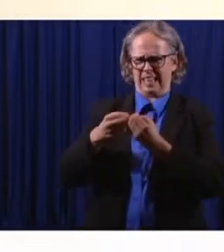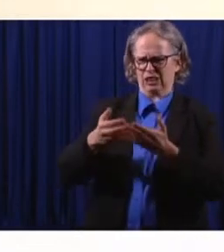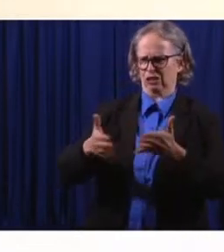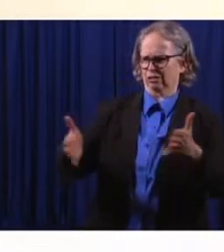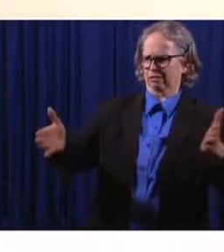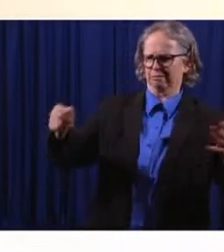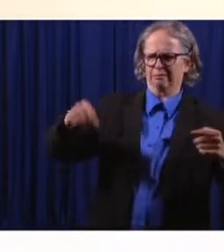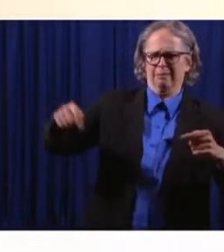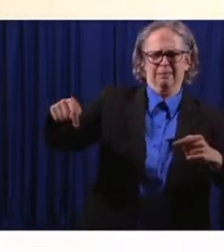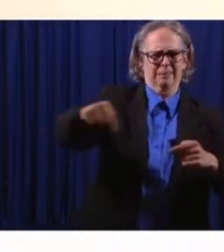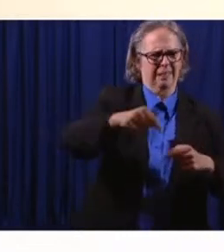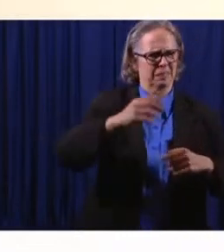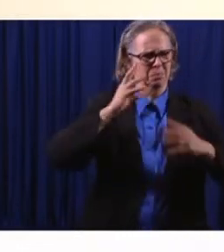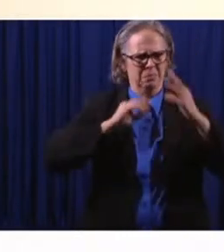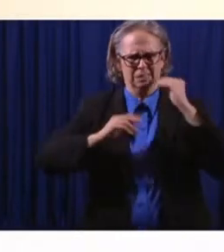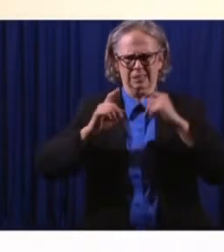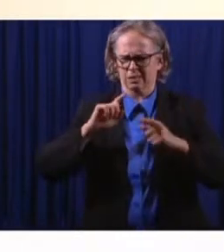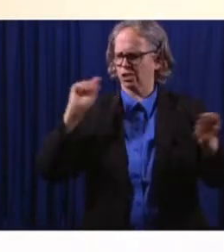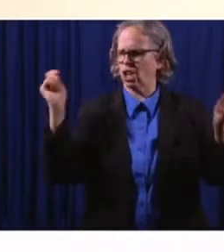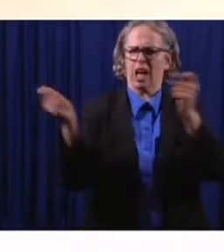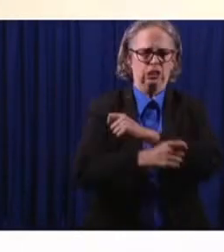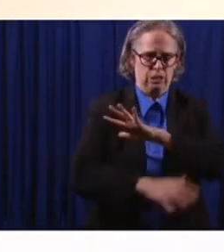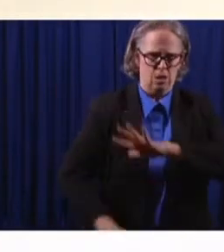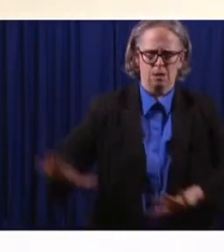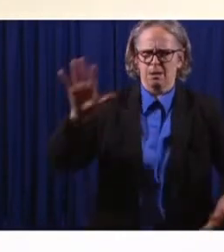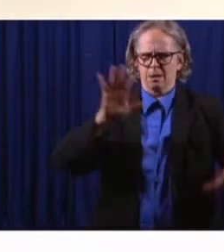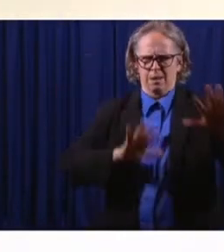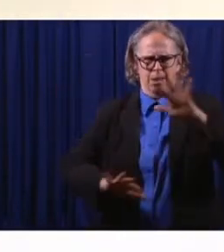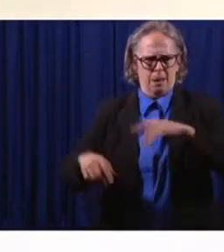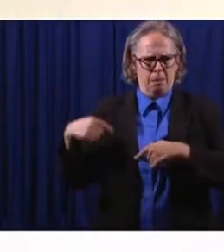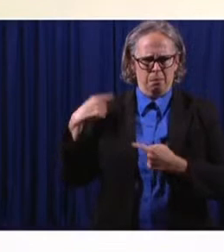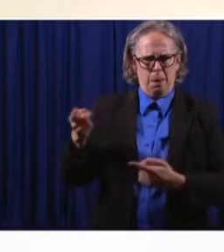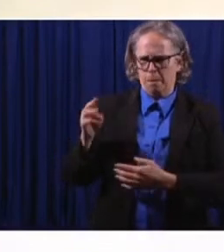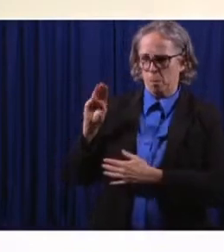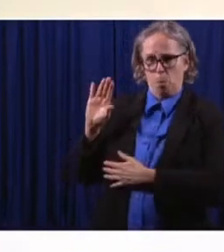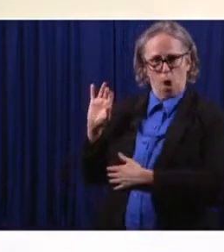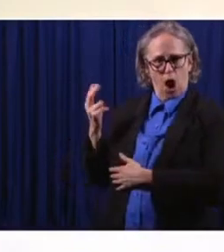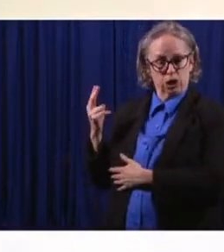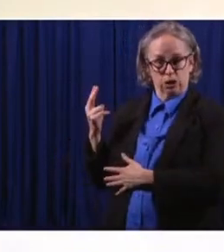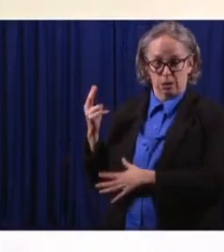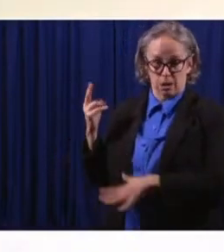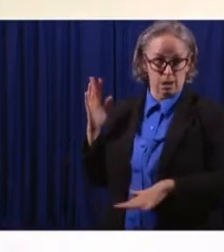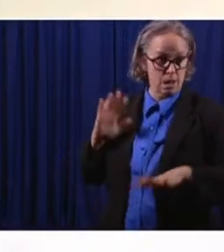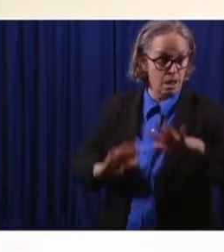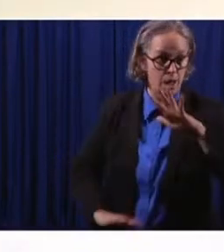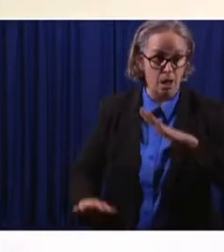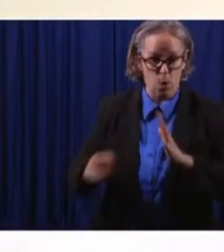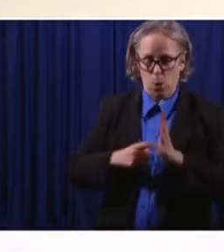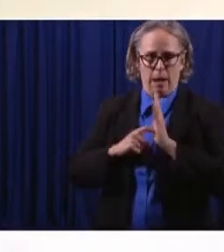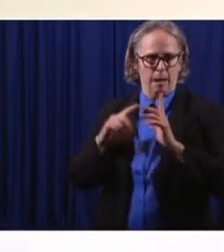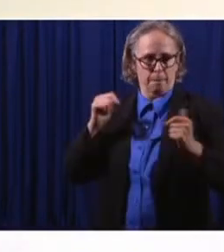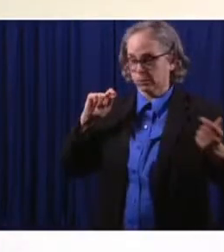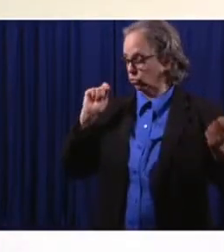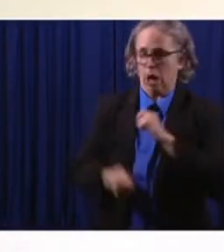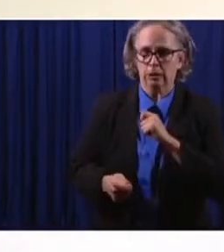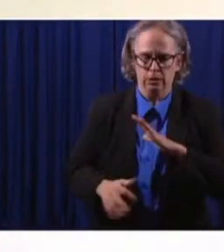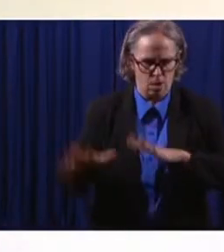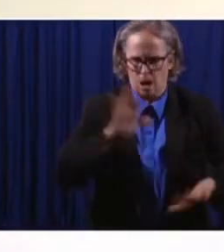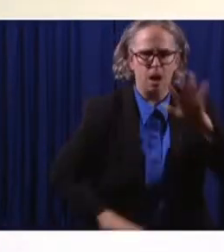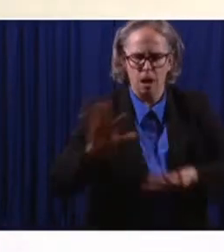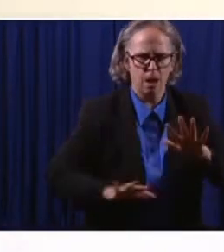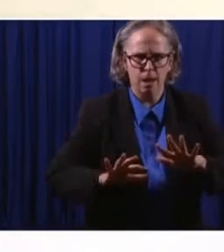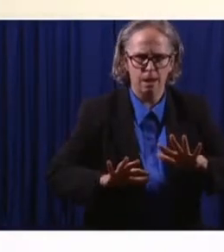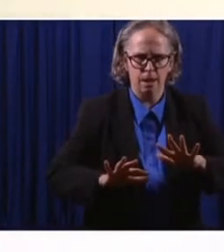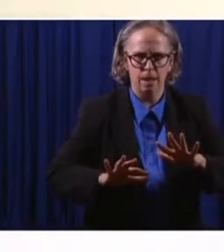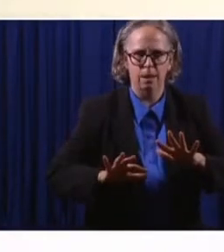with everything changing and back in March, had to do a lot of quick changes in relation to getting their